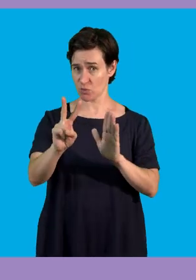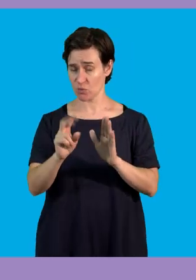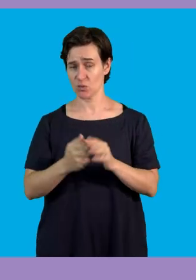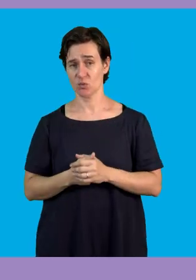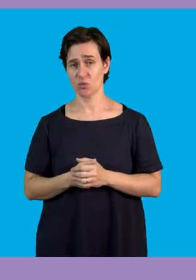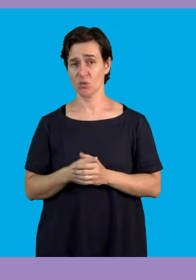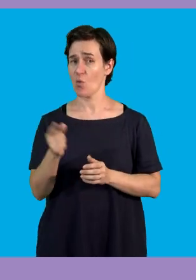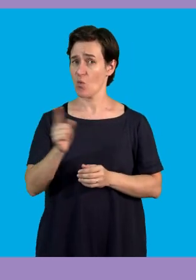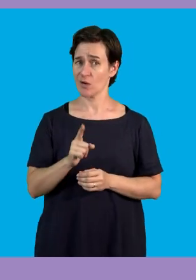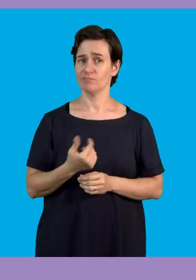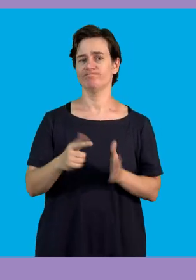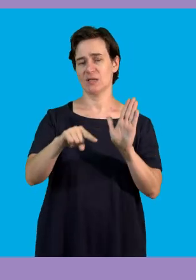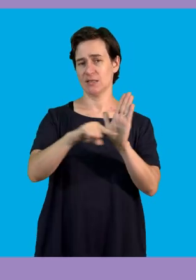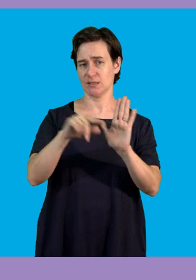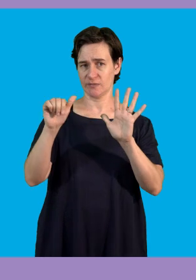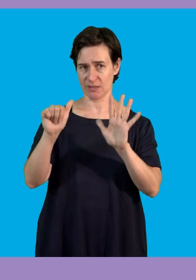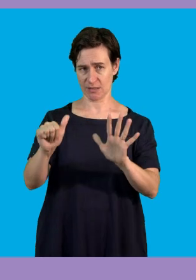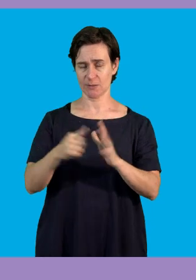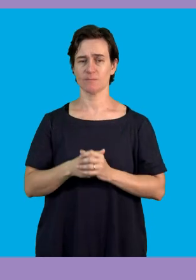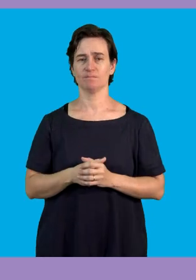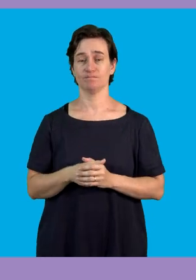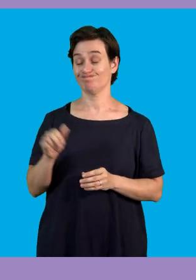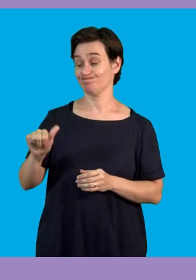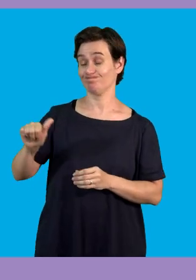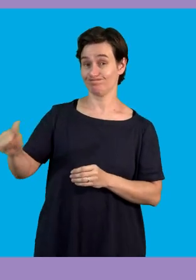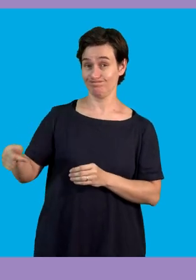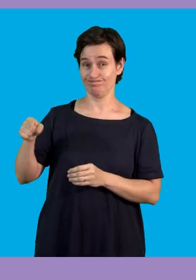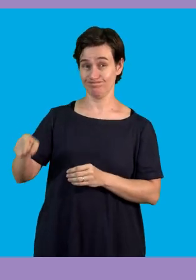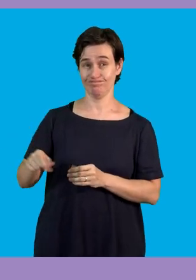negative 2 is negative 6.